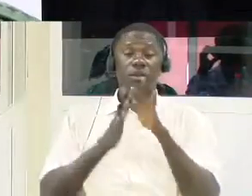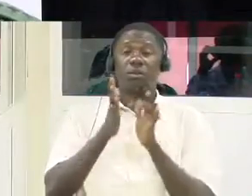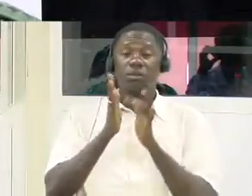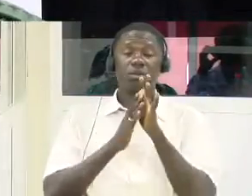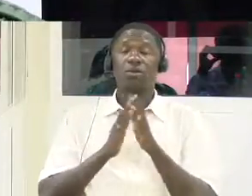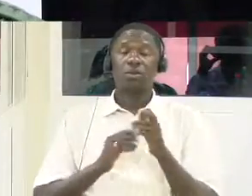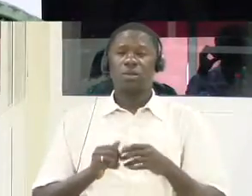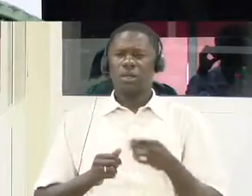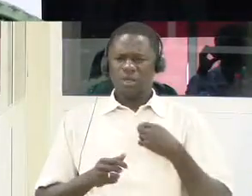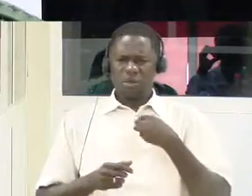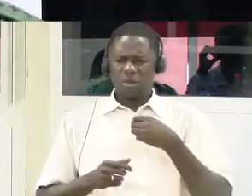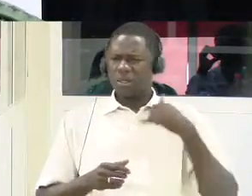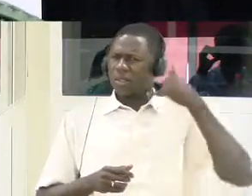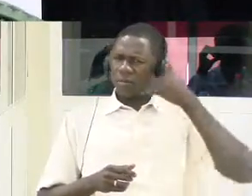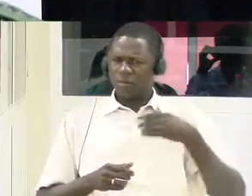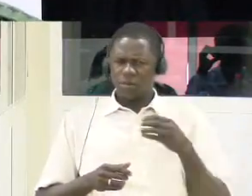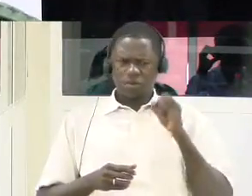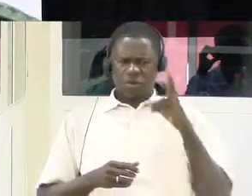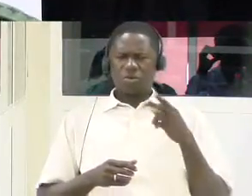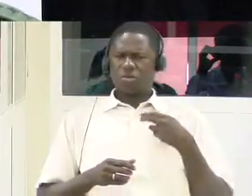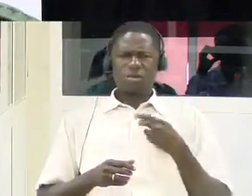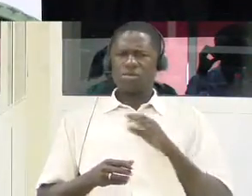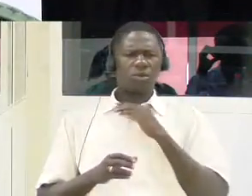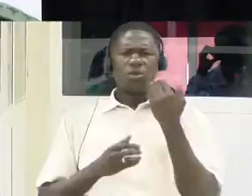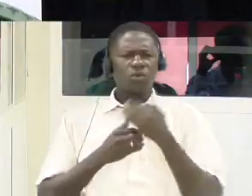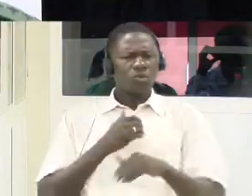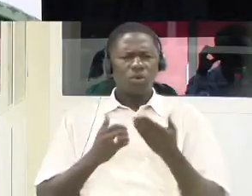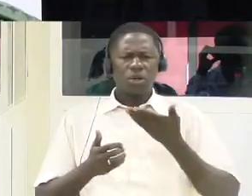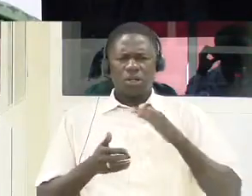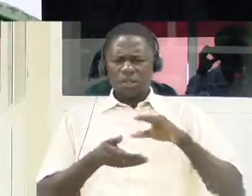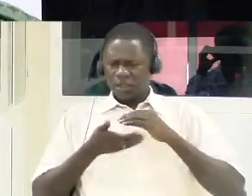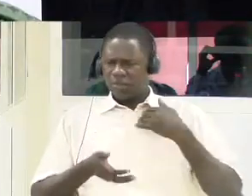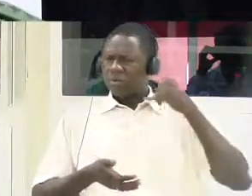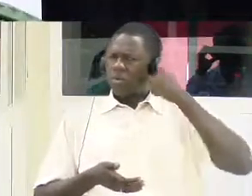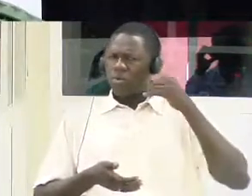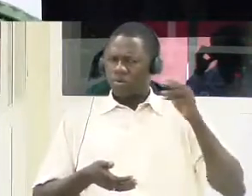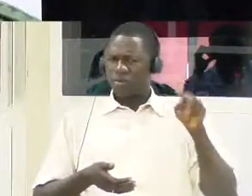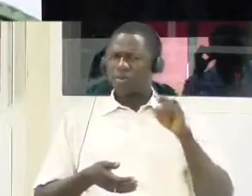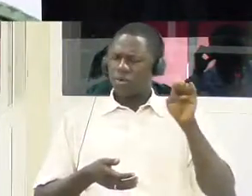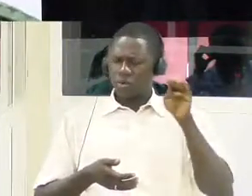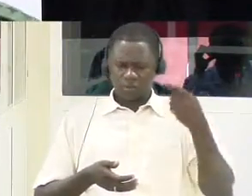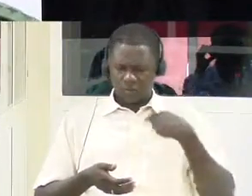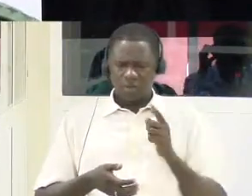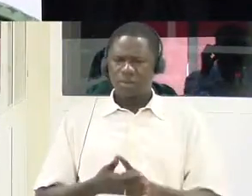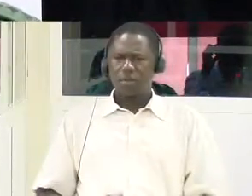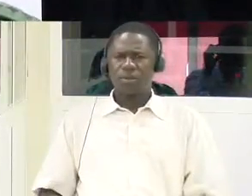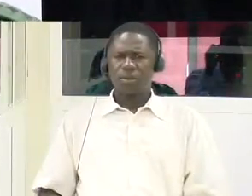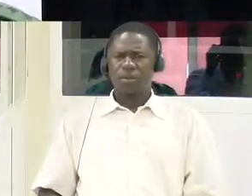Maybe it's the network, but I have not received any call from him." I said, "Please tell him, let him try me."